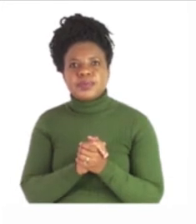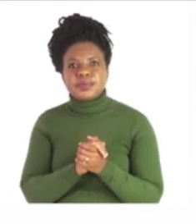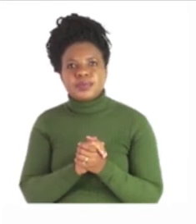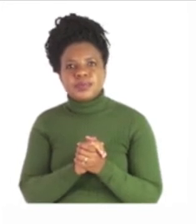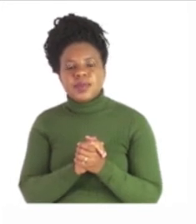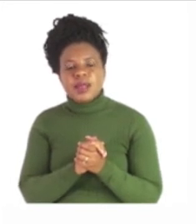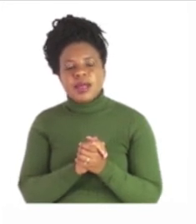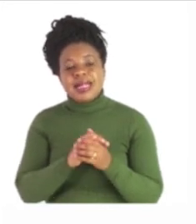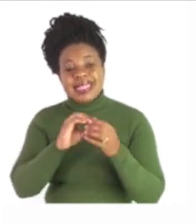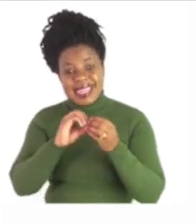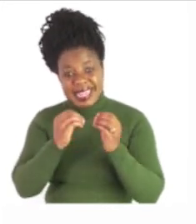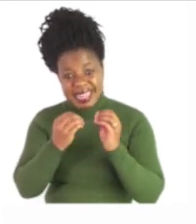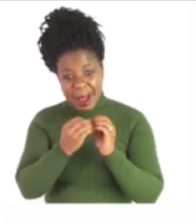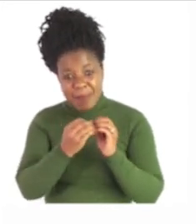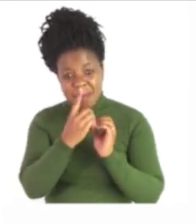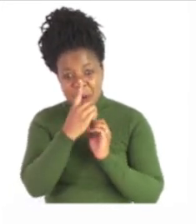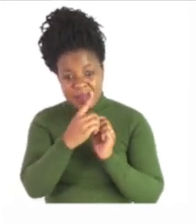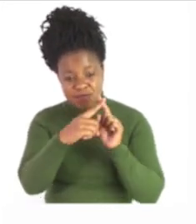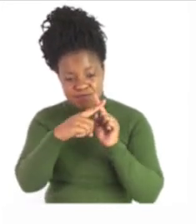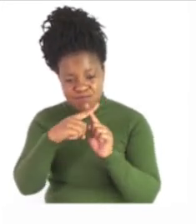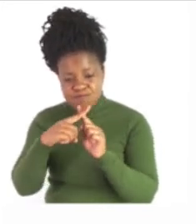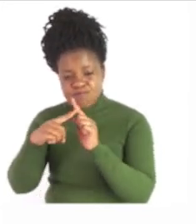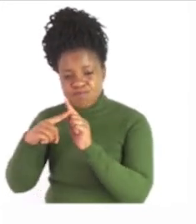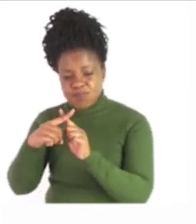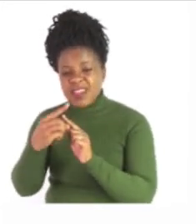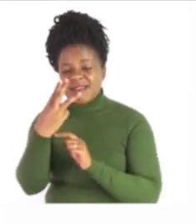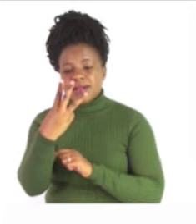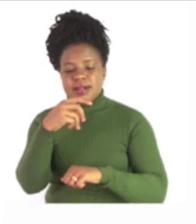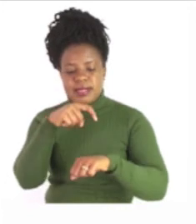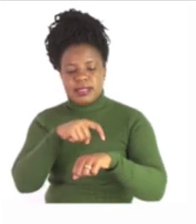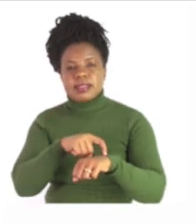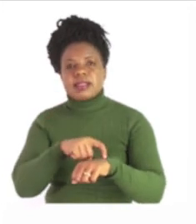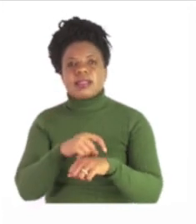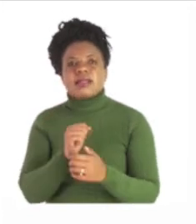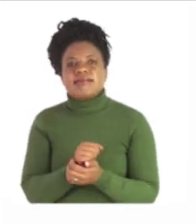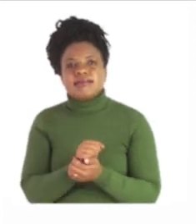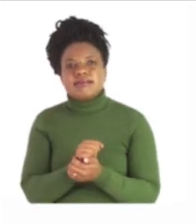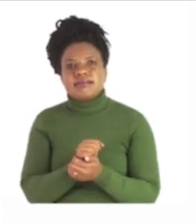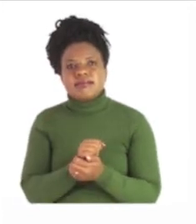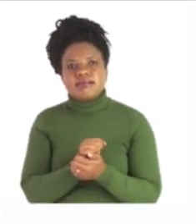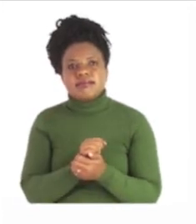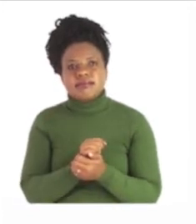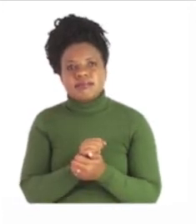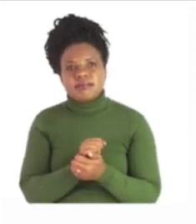A cube number is a product of multiplying a number by itself and then by itself